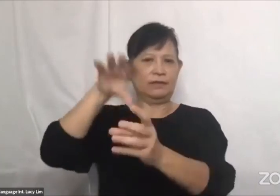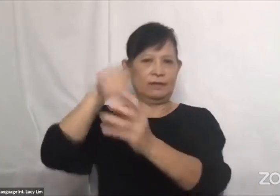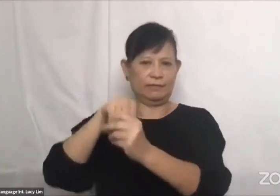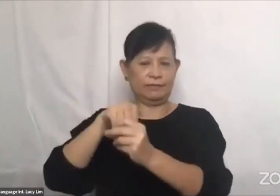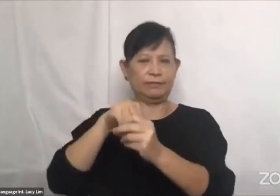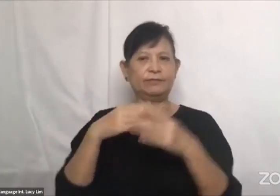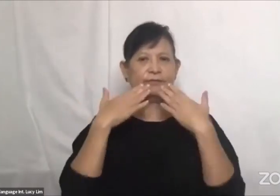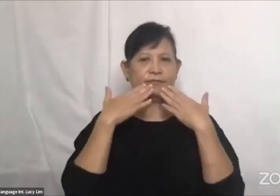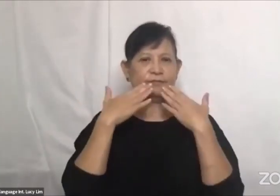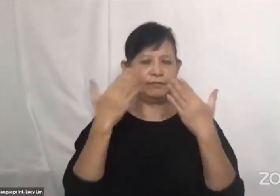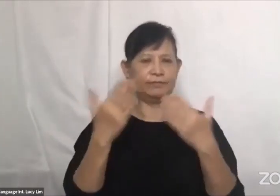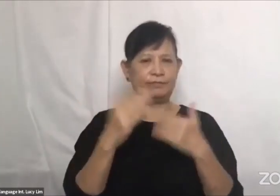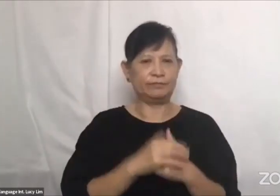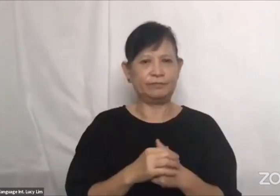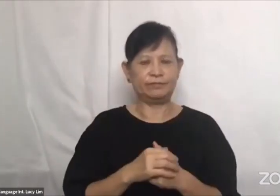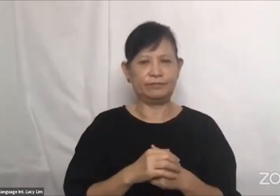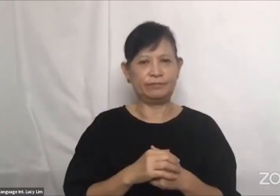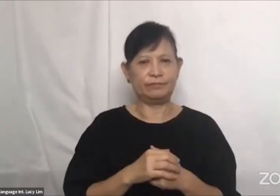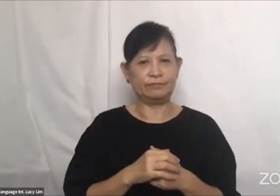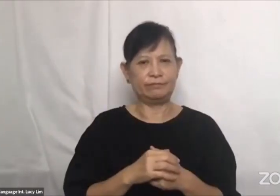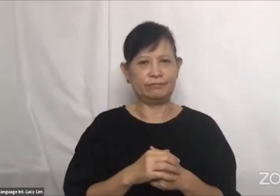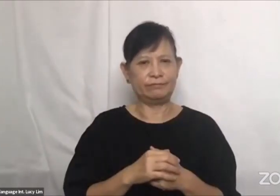Thank you.